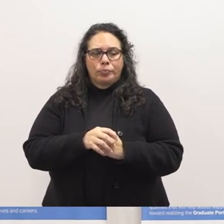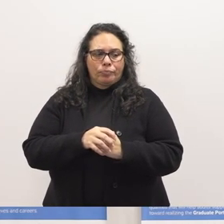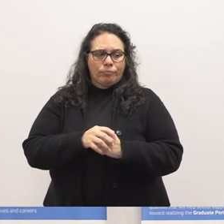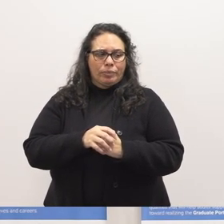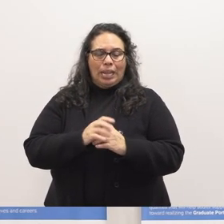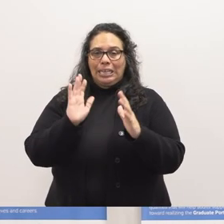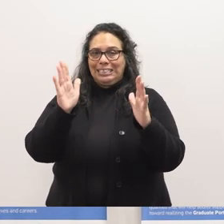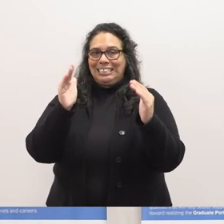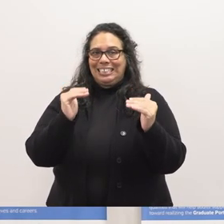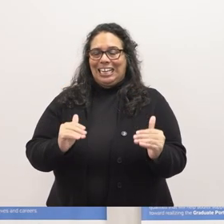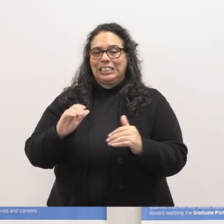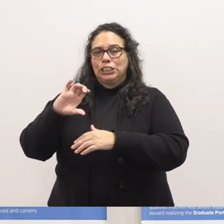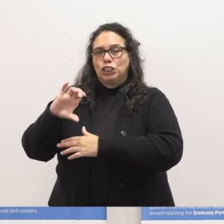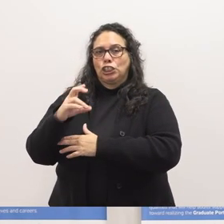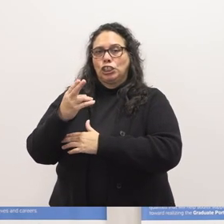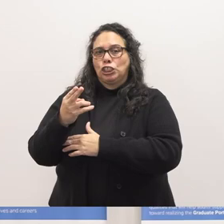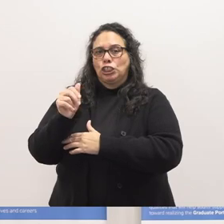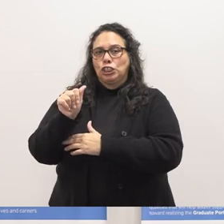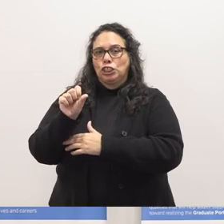Next, we have Chase.